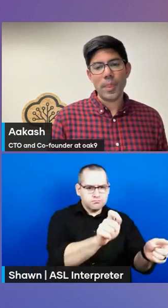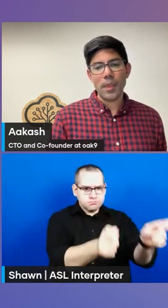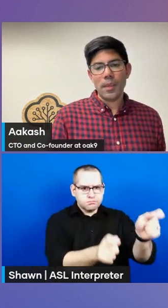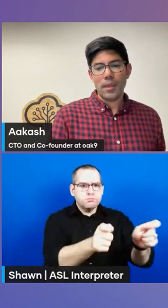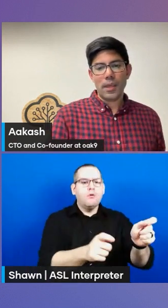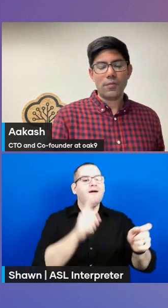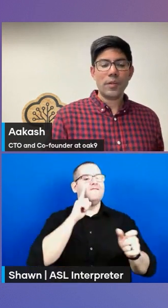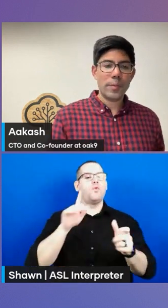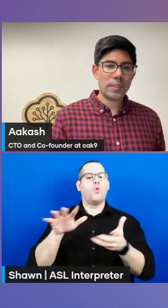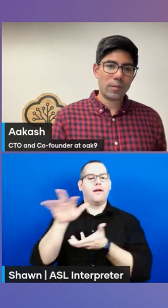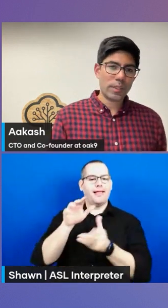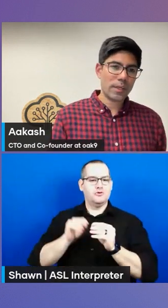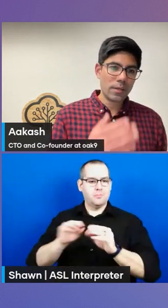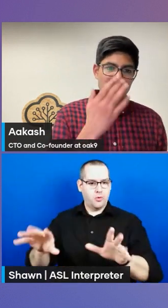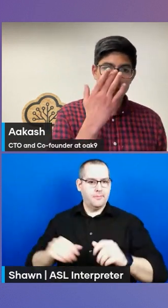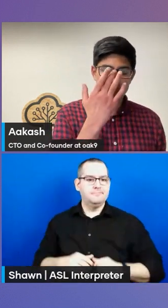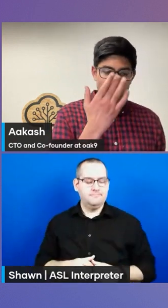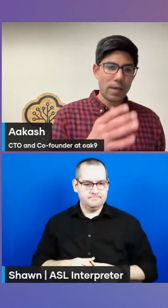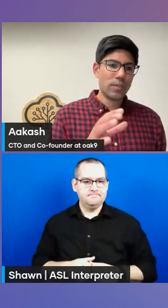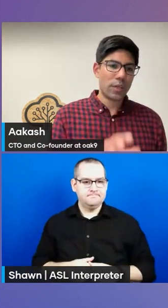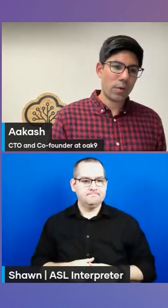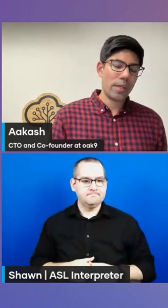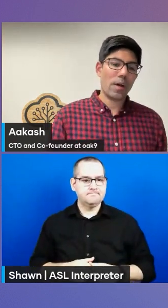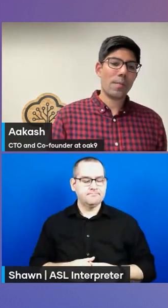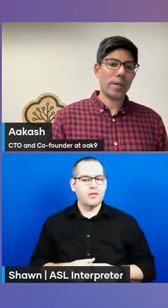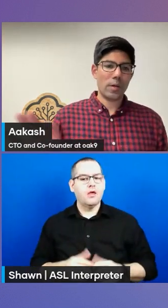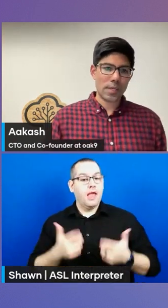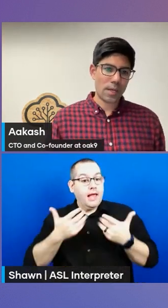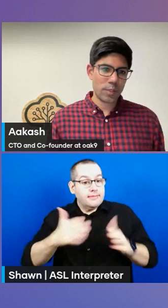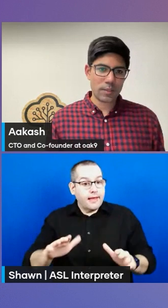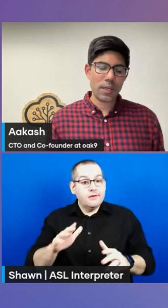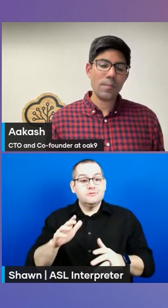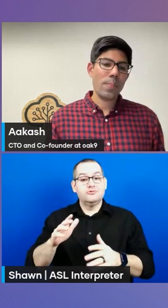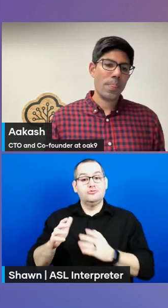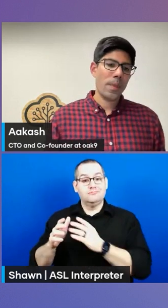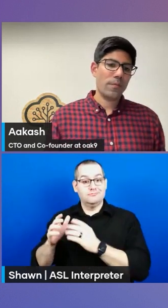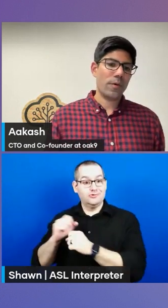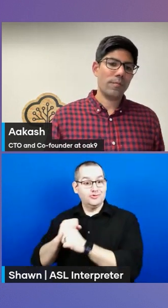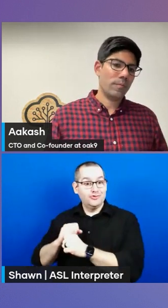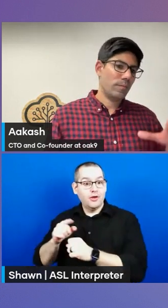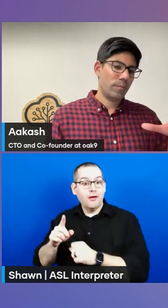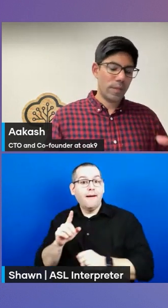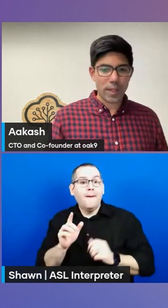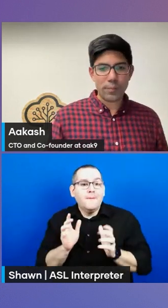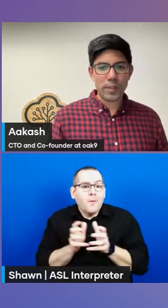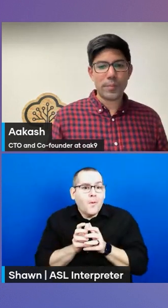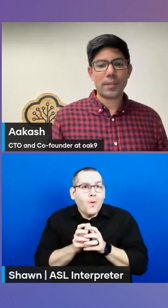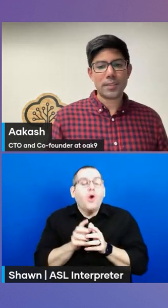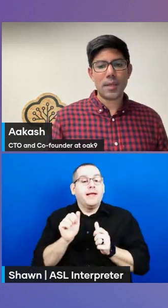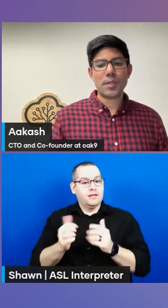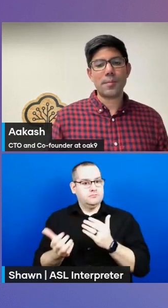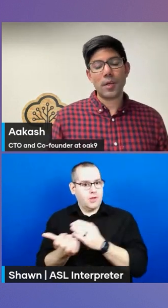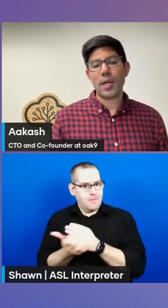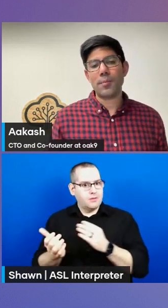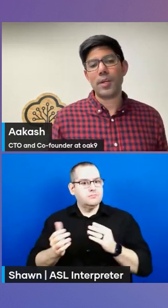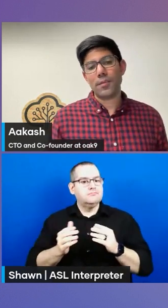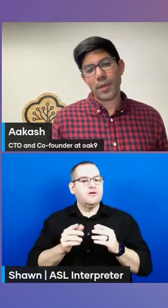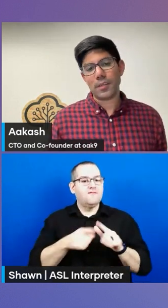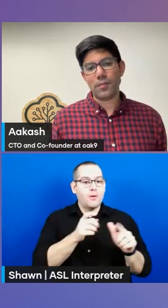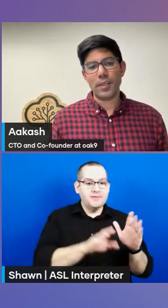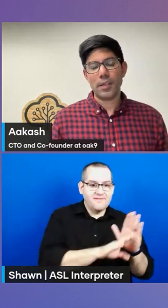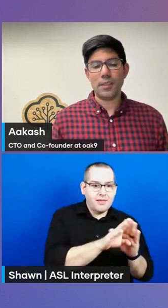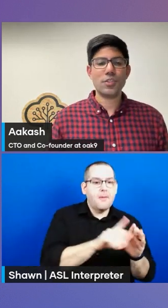deployment. And fundamentally, what that does is it allows security to operate autonomously from development, but at the same time